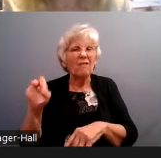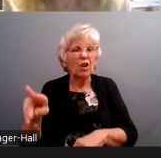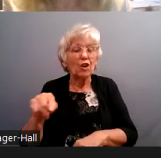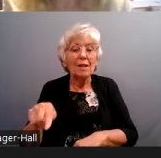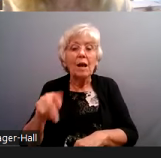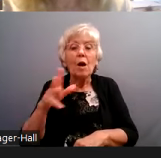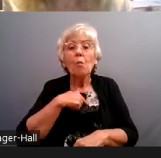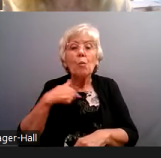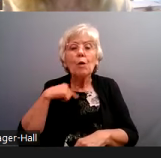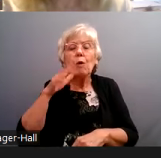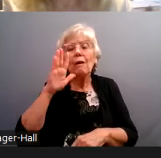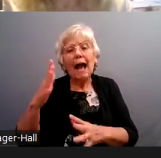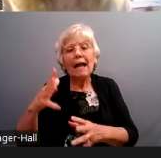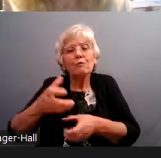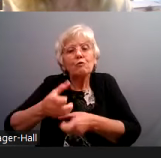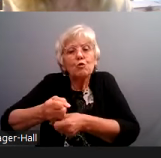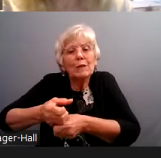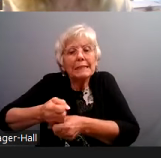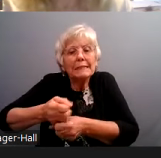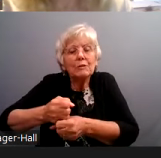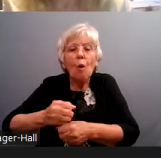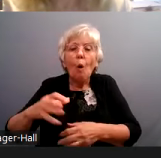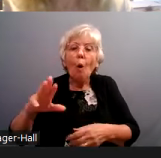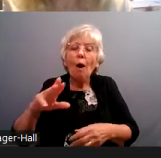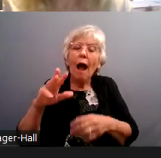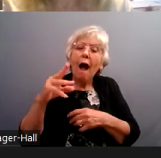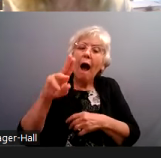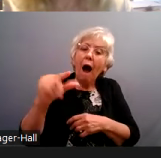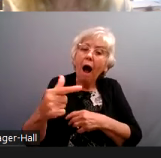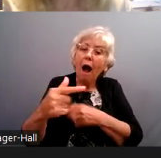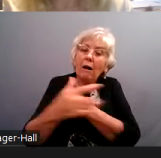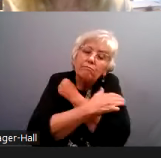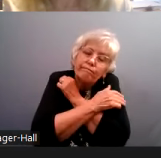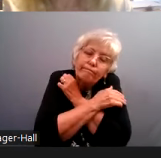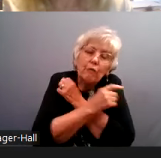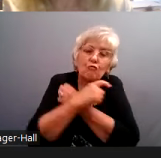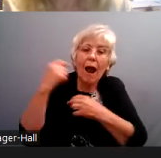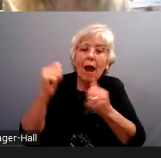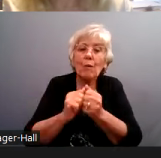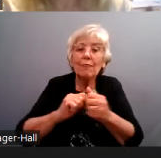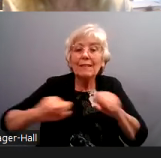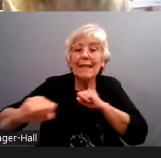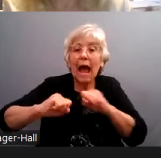kind of squeeze or kind of hug dry with the towel and let them dry. We don't want to rinse it off.